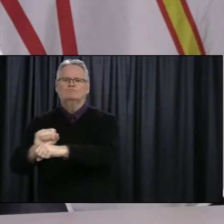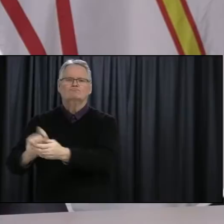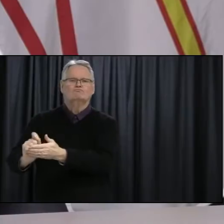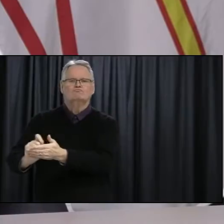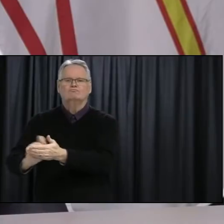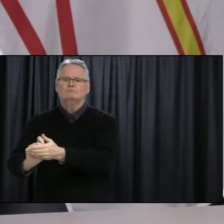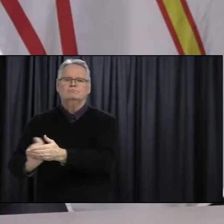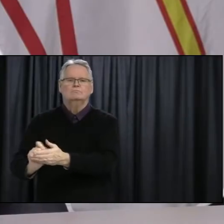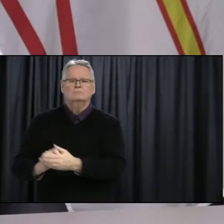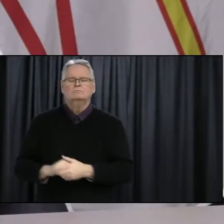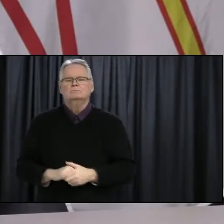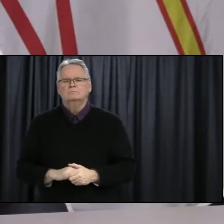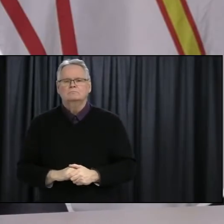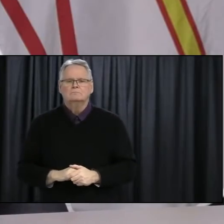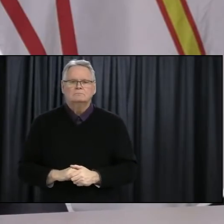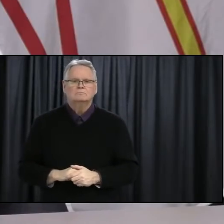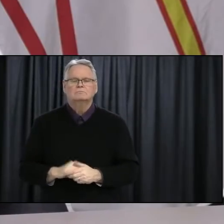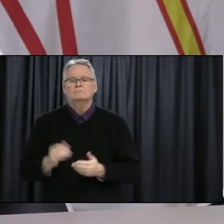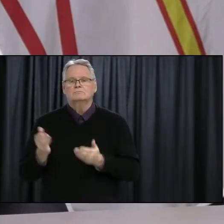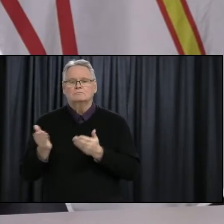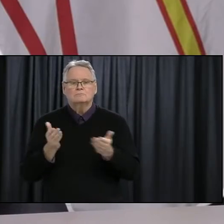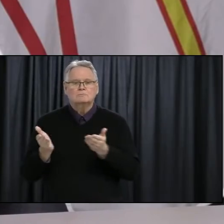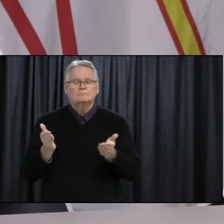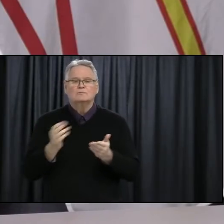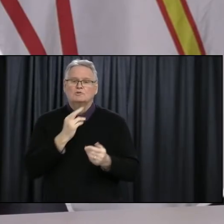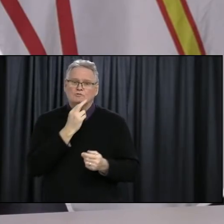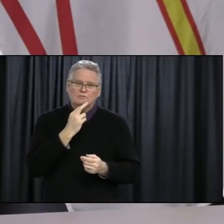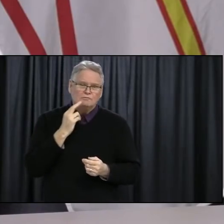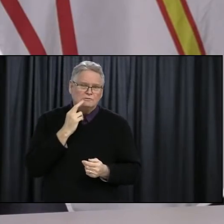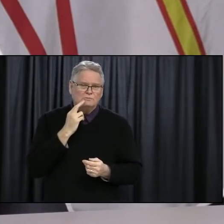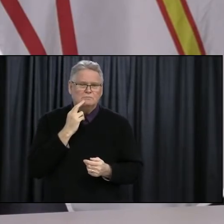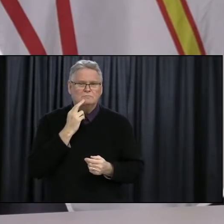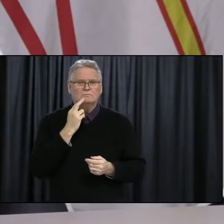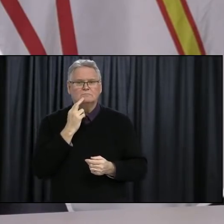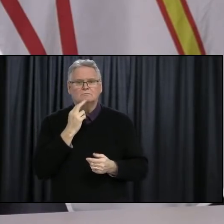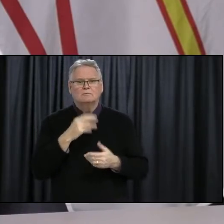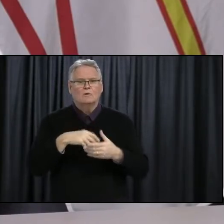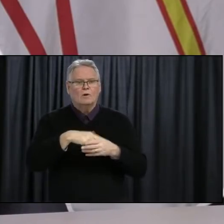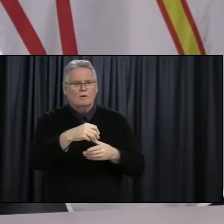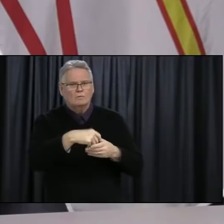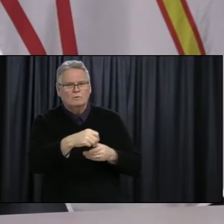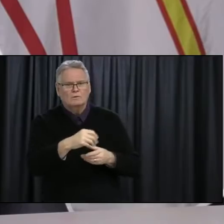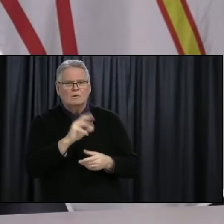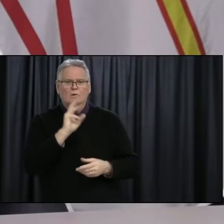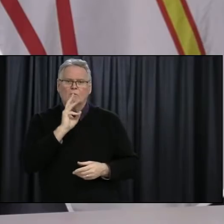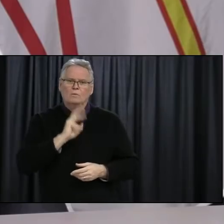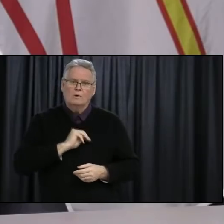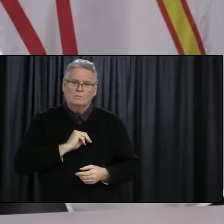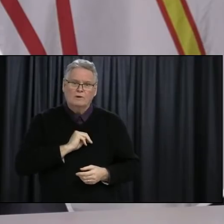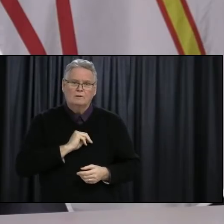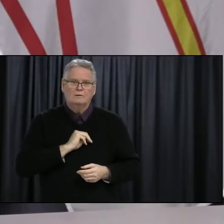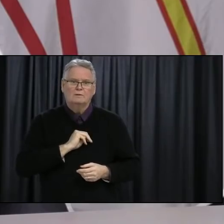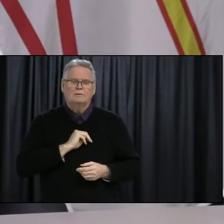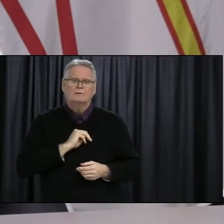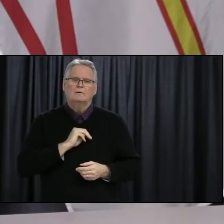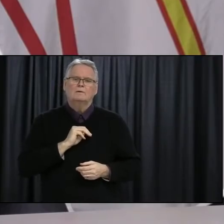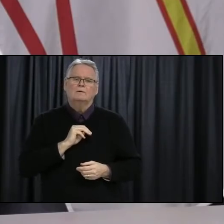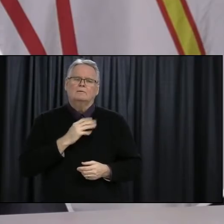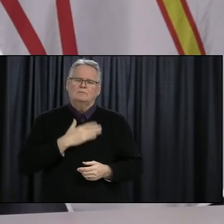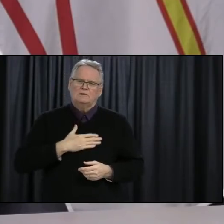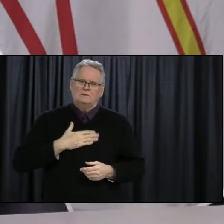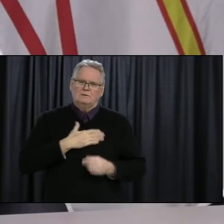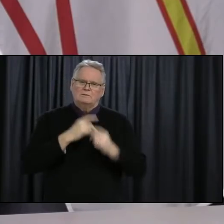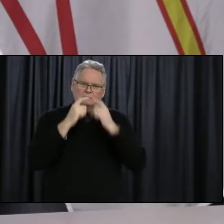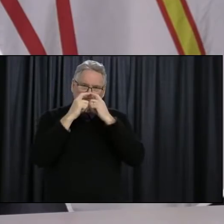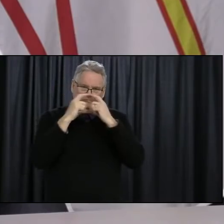wear a non-medical mask of at least 2 layers. A face shield is not an adequate substitute for a mask and does not provide effective protection for yourself and